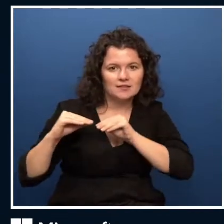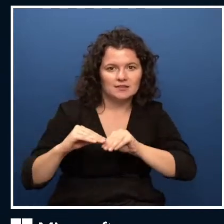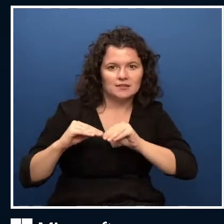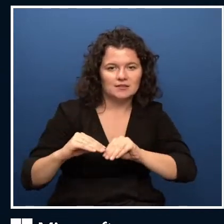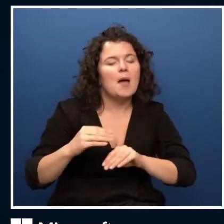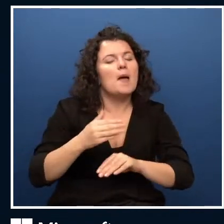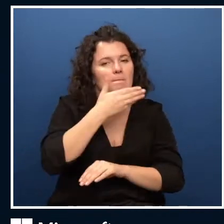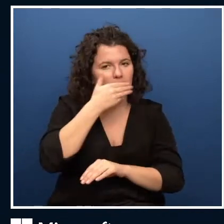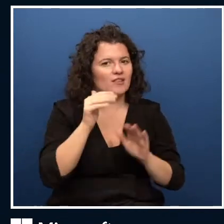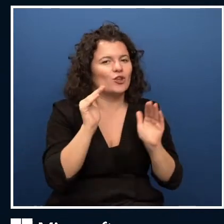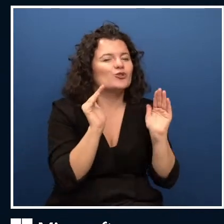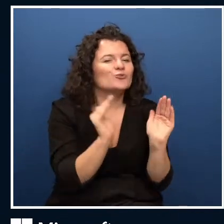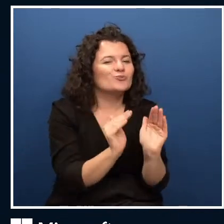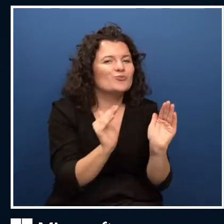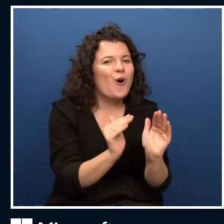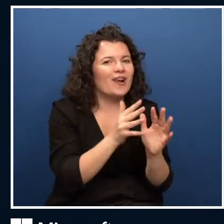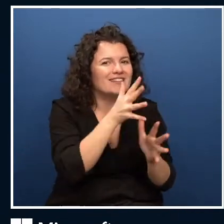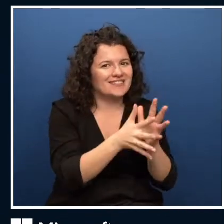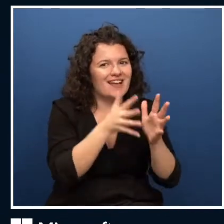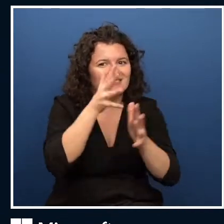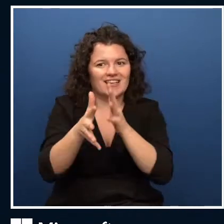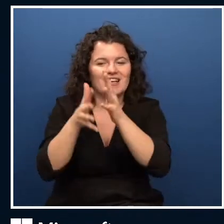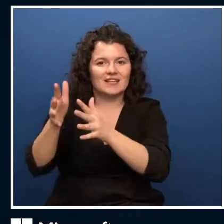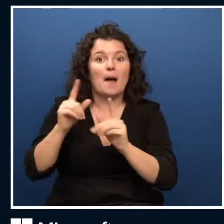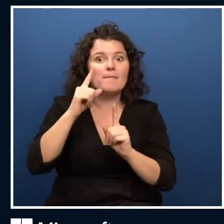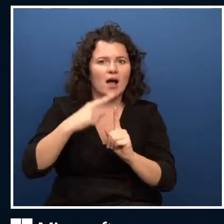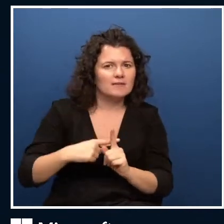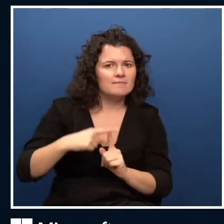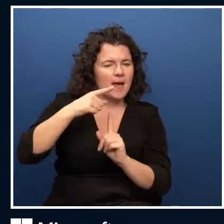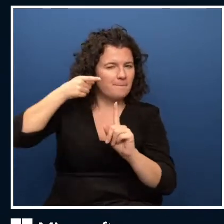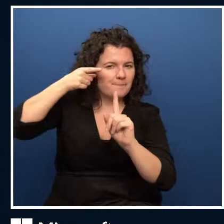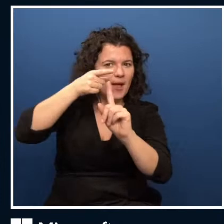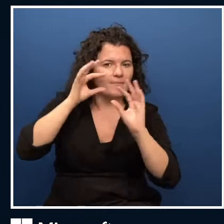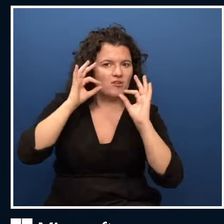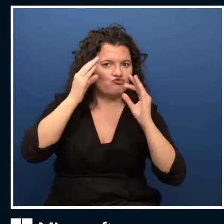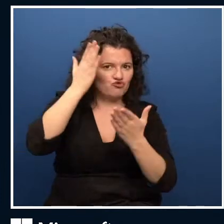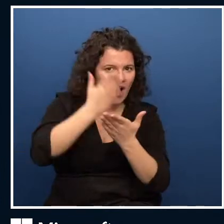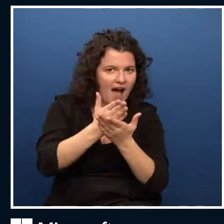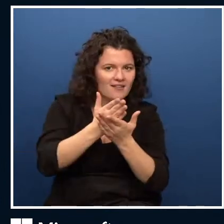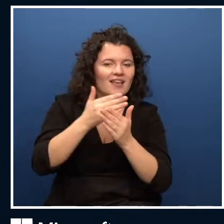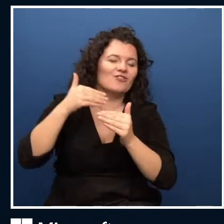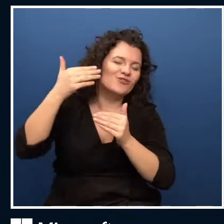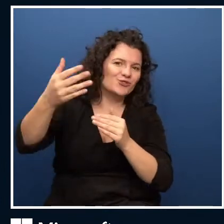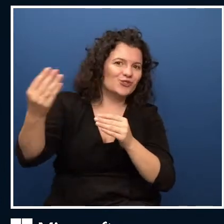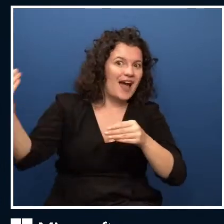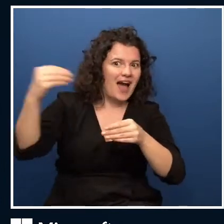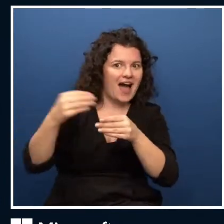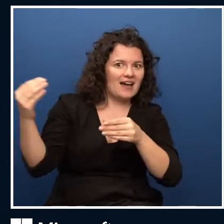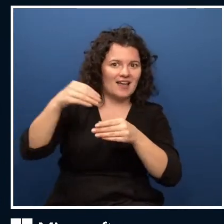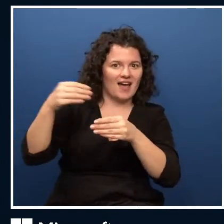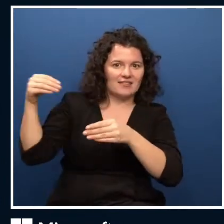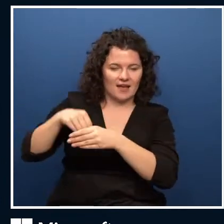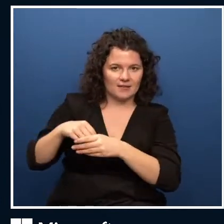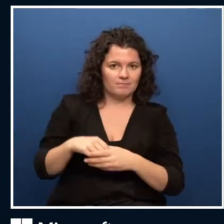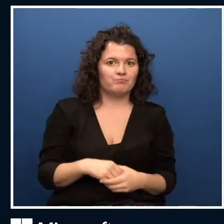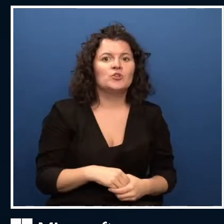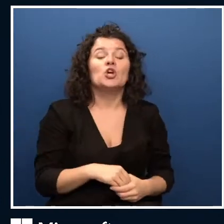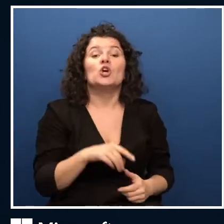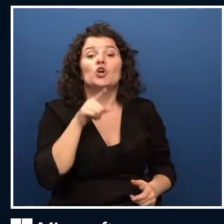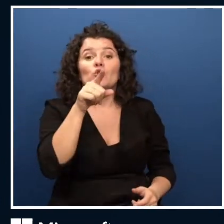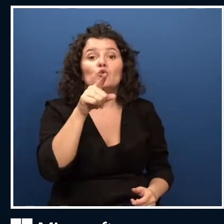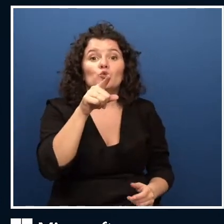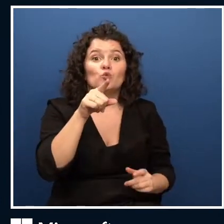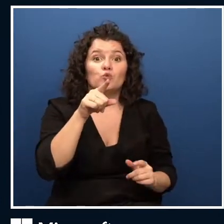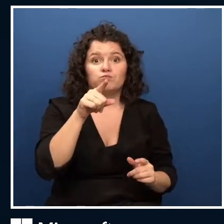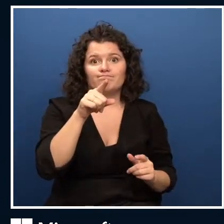question for you, actually. You explained CNNs and RCNNs really very succinctly, very